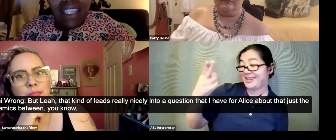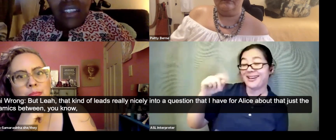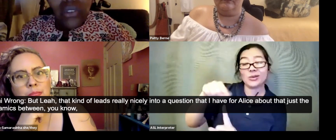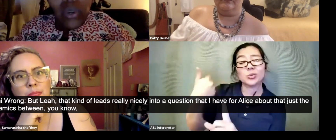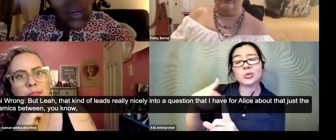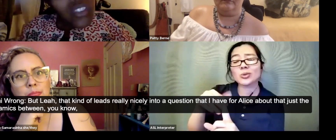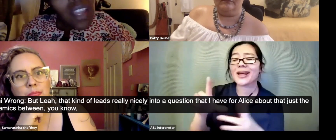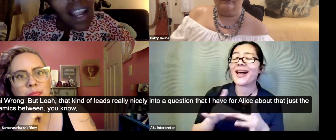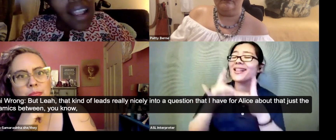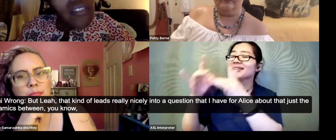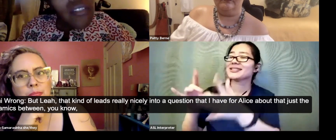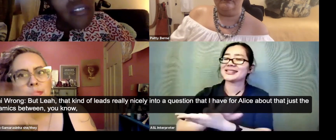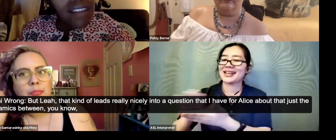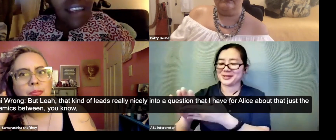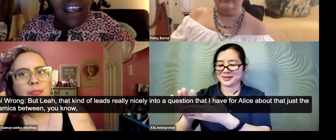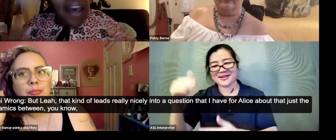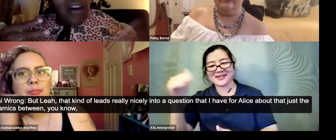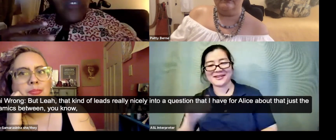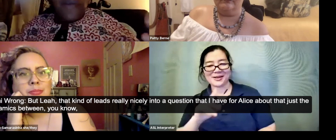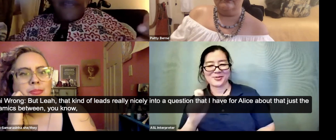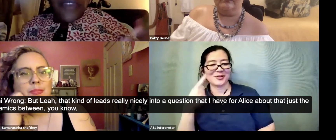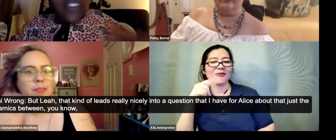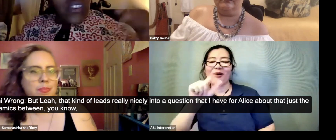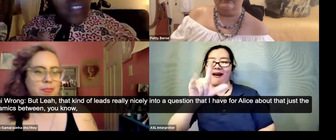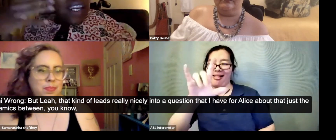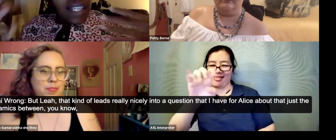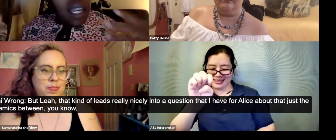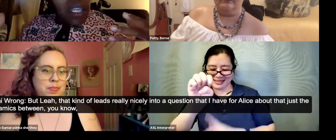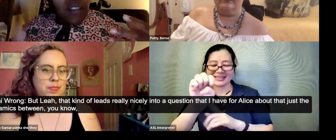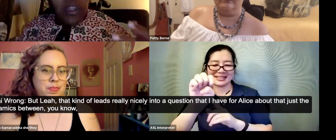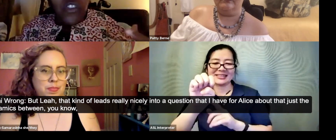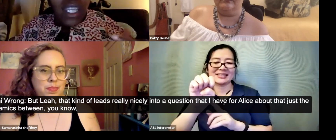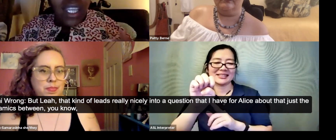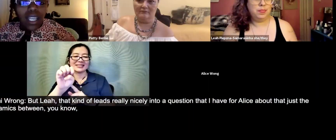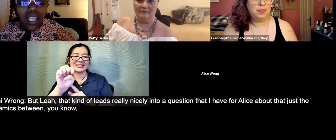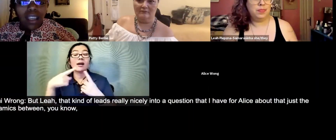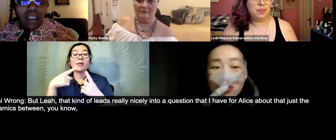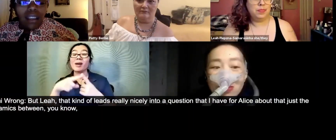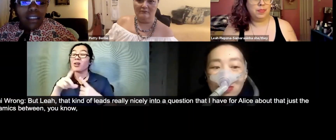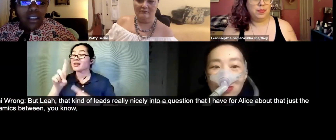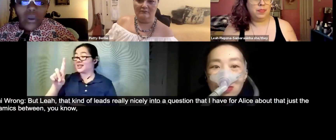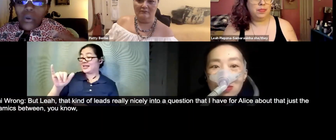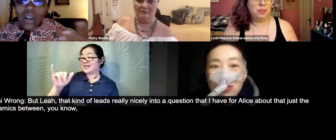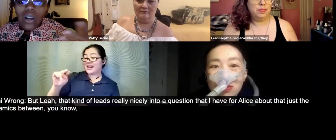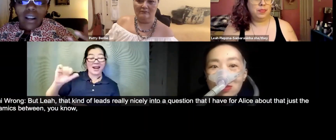nicely into a question that I have for Alice about just the dynamics between,